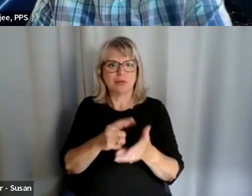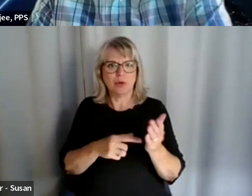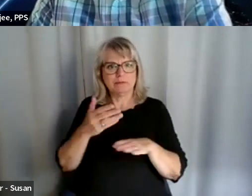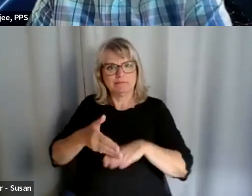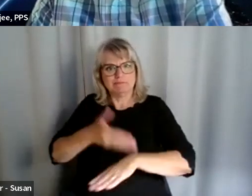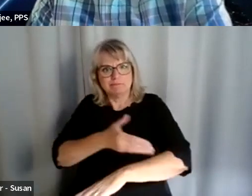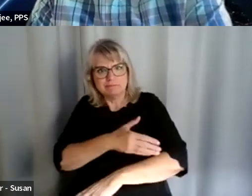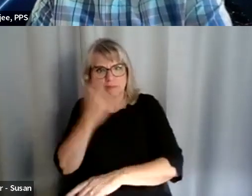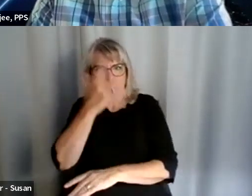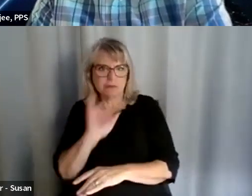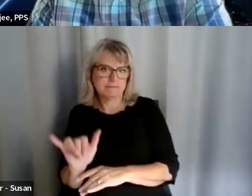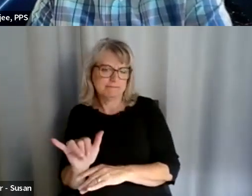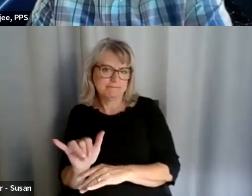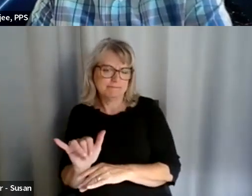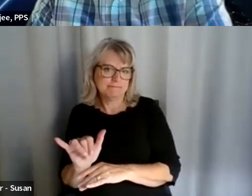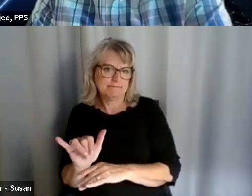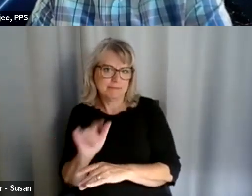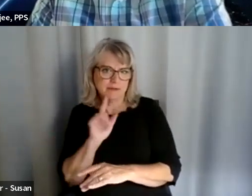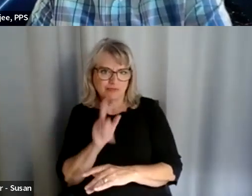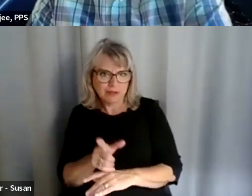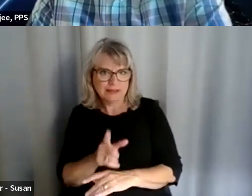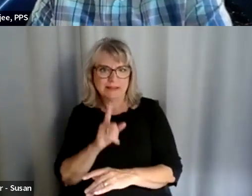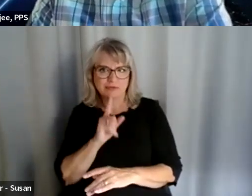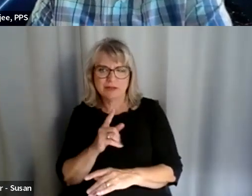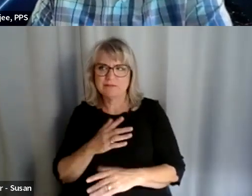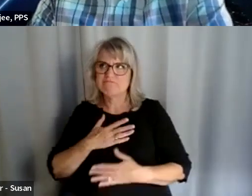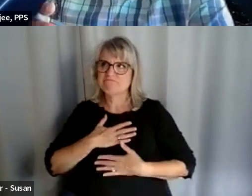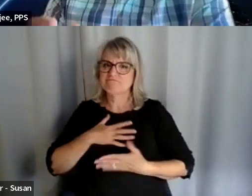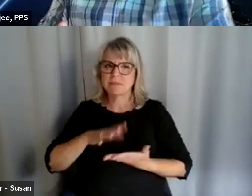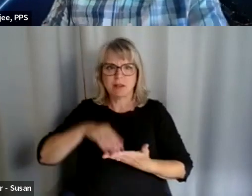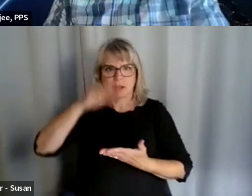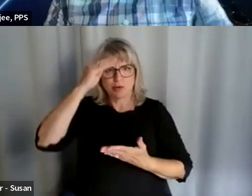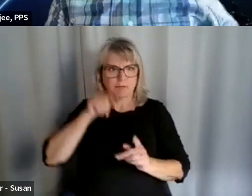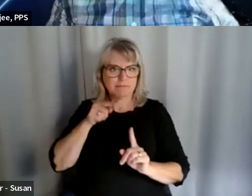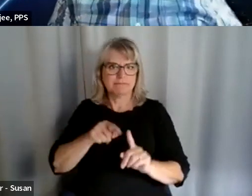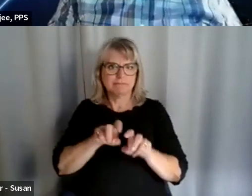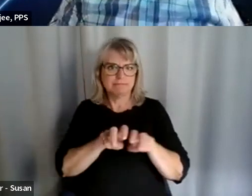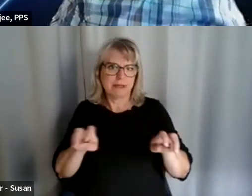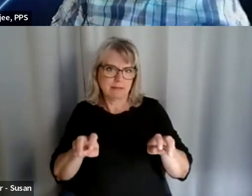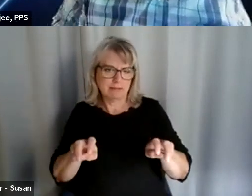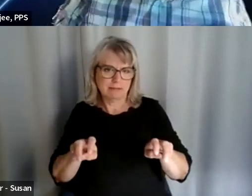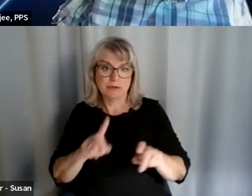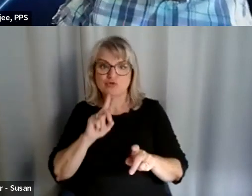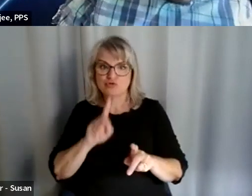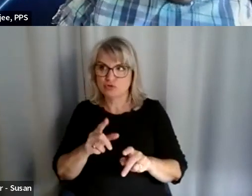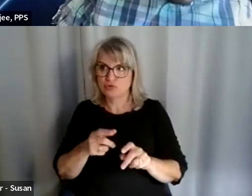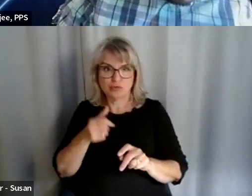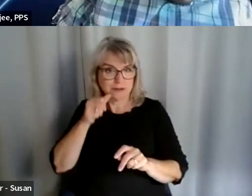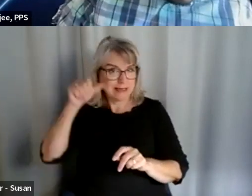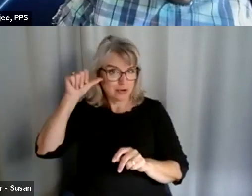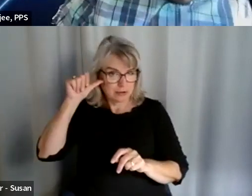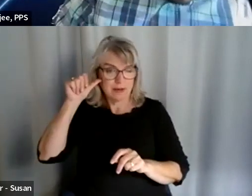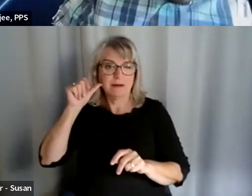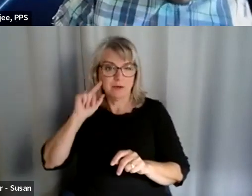data. So that was a very, very enlightening panel. Day before yesterday, we heard